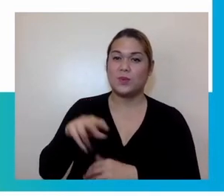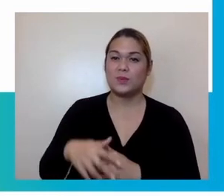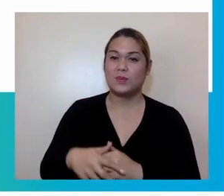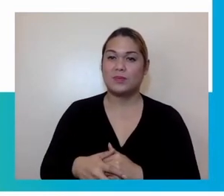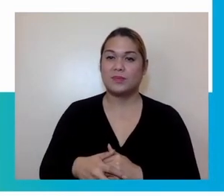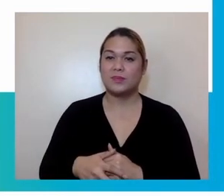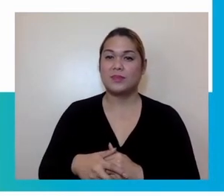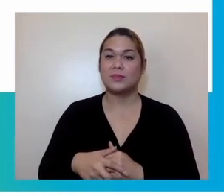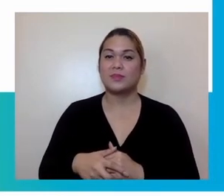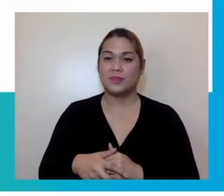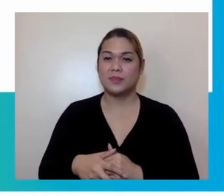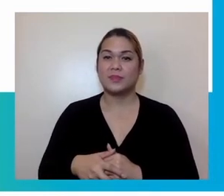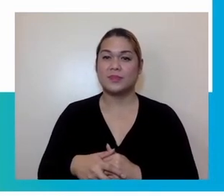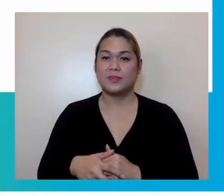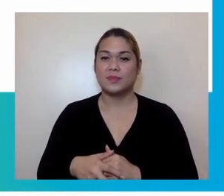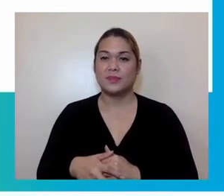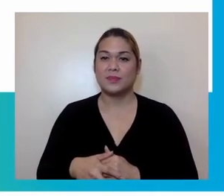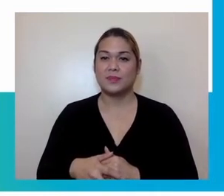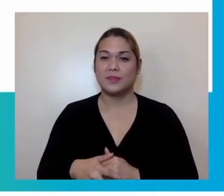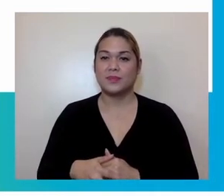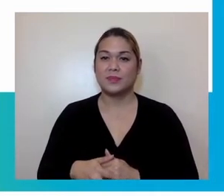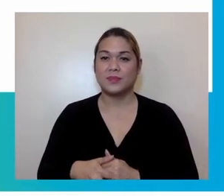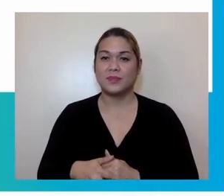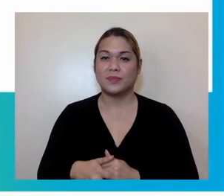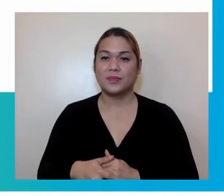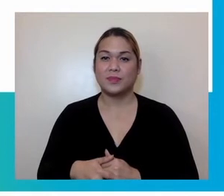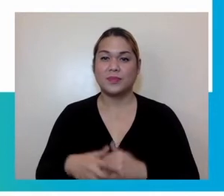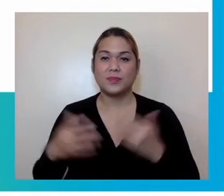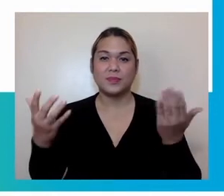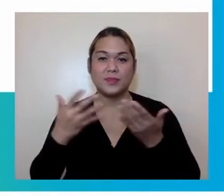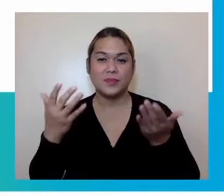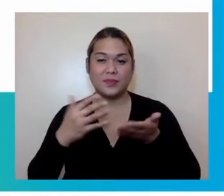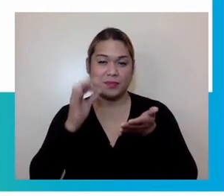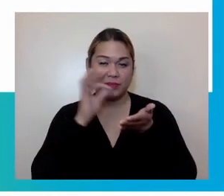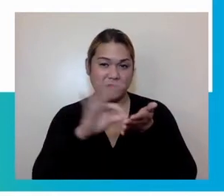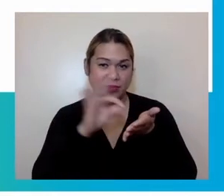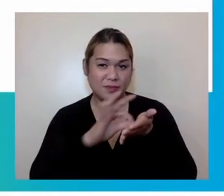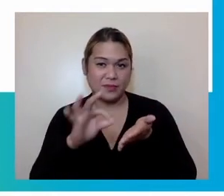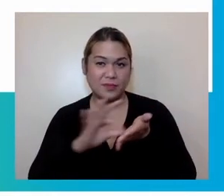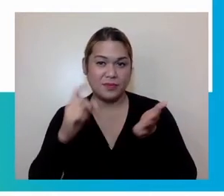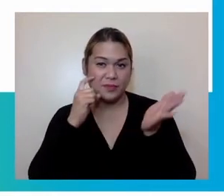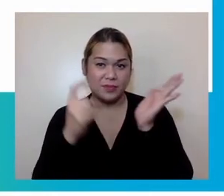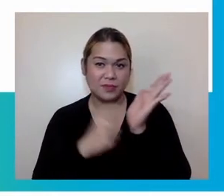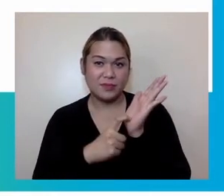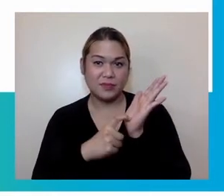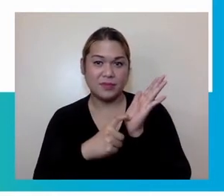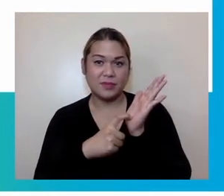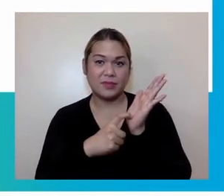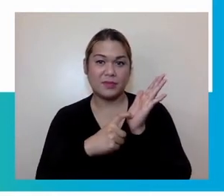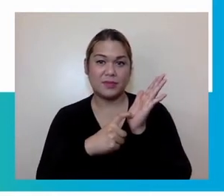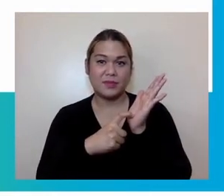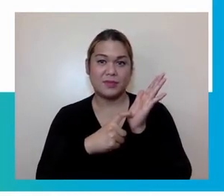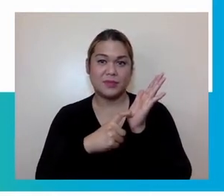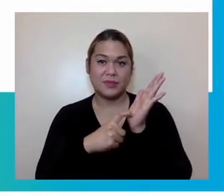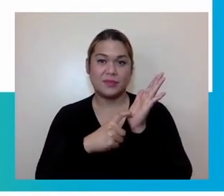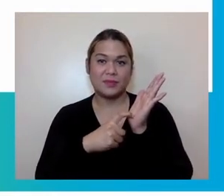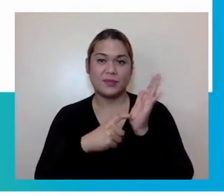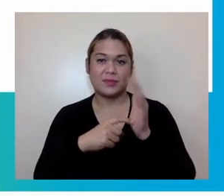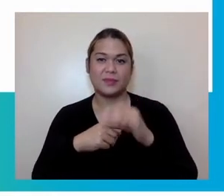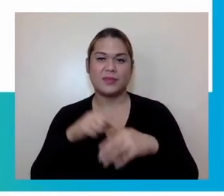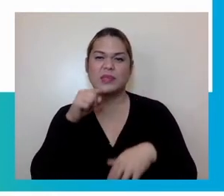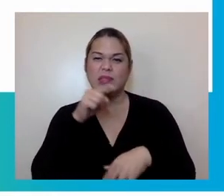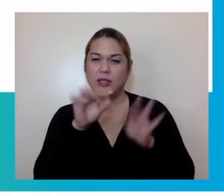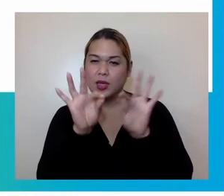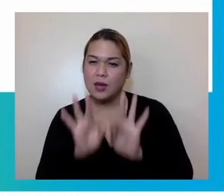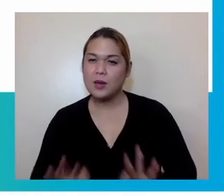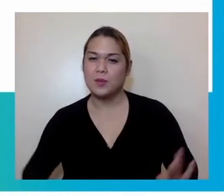Accounting for biogenic carbon, however, is essential for several reasons. Firstly, climate change is time critical,